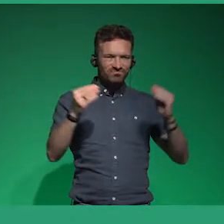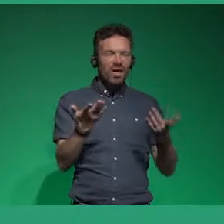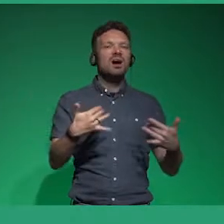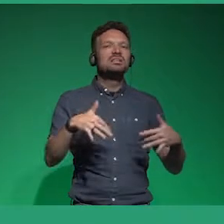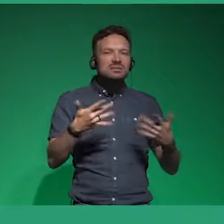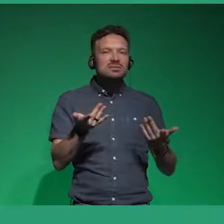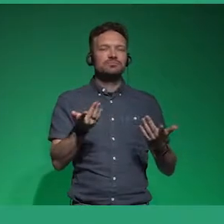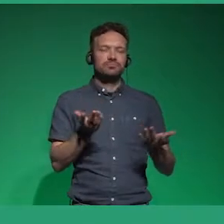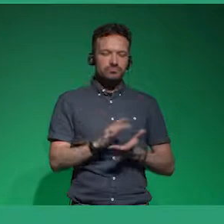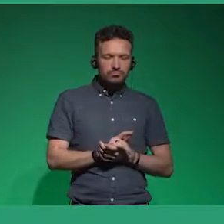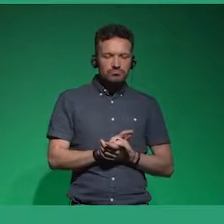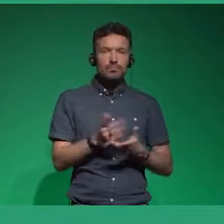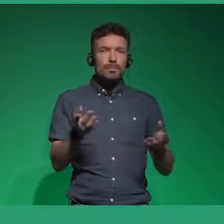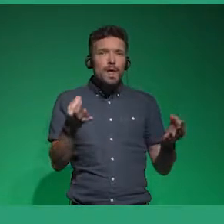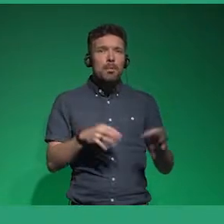it after this?